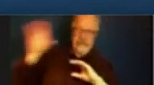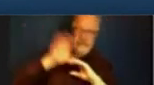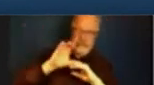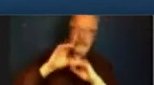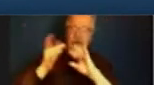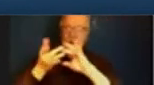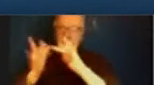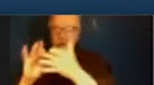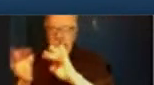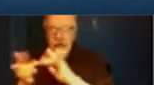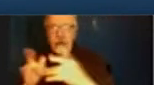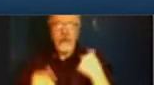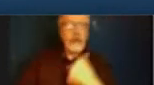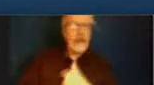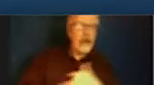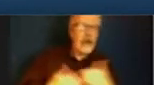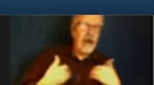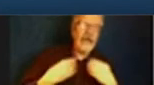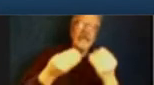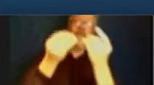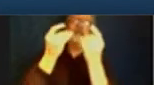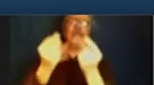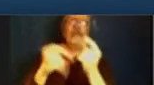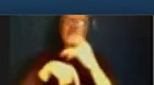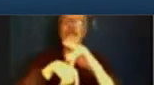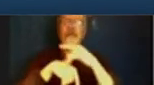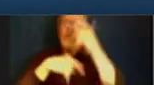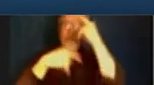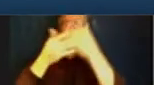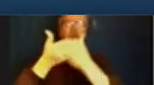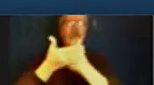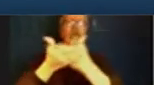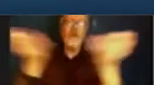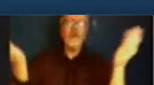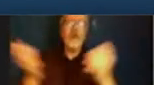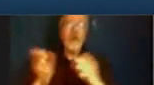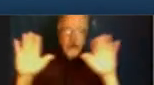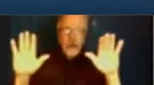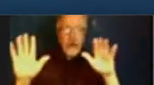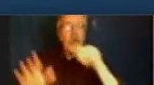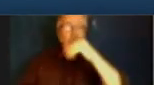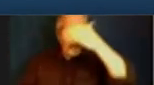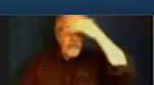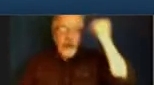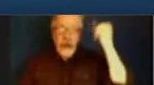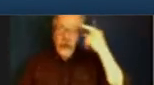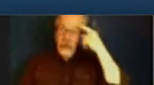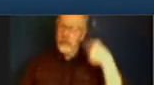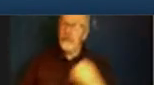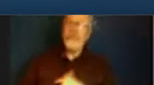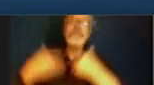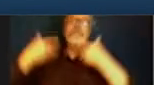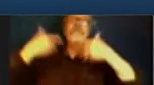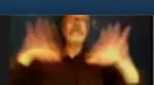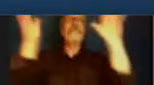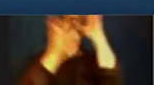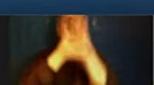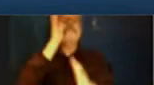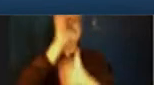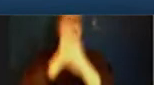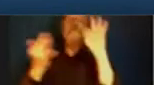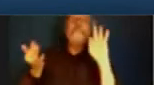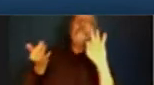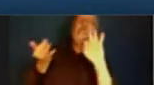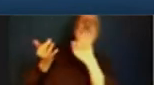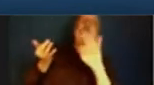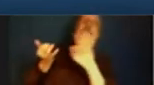And I want to reiterate, we're not done. We're continuing to increase our orders. We have a good line to some additional on top